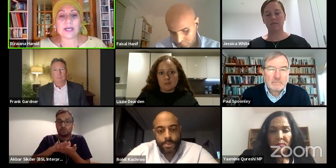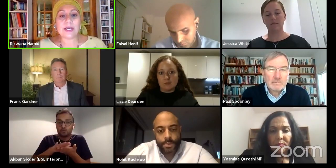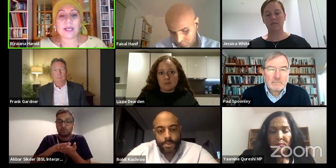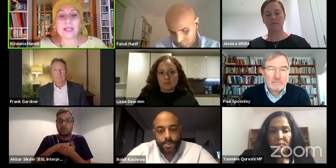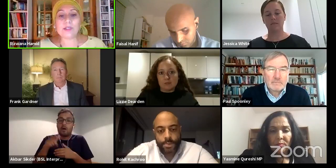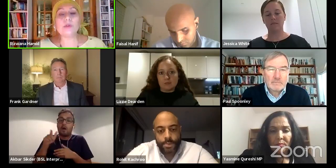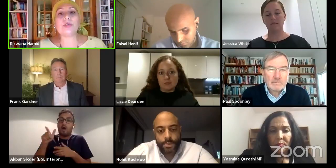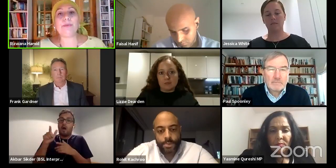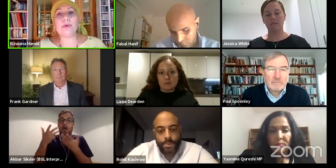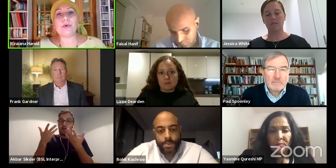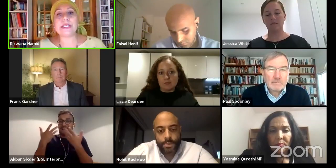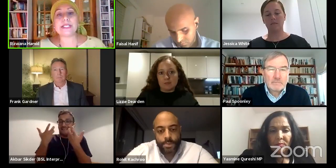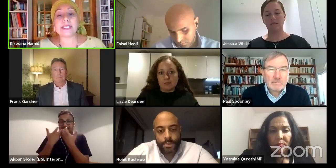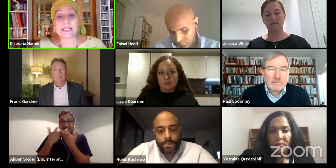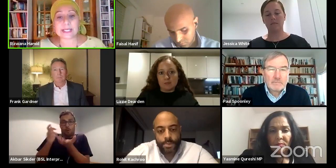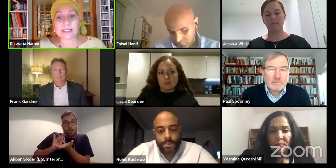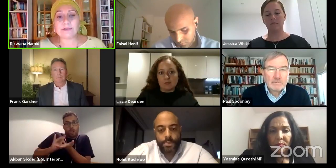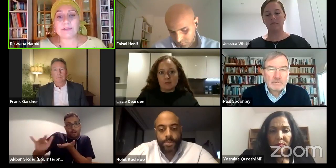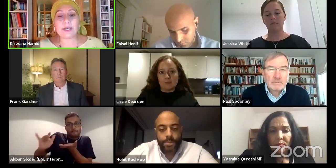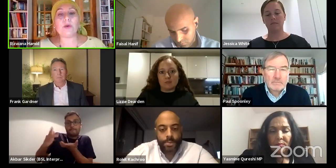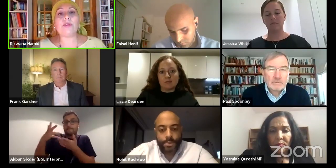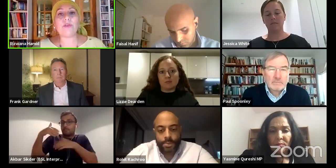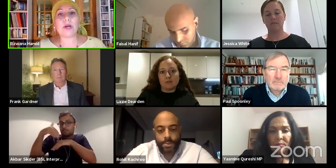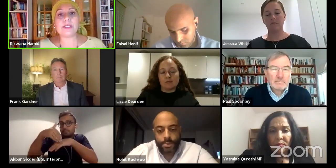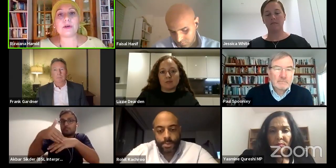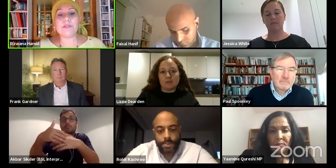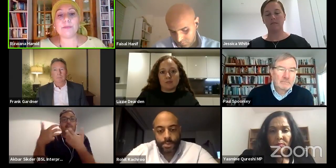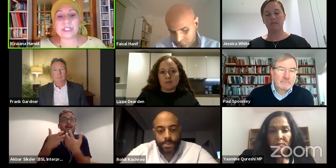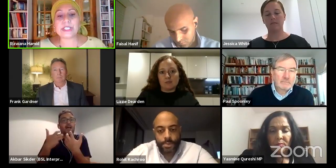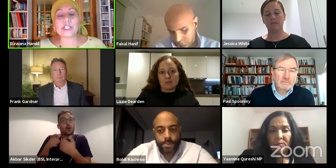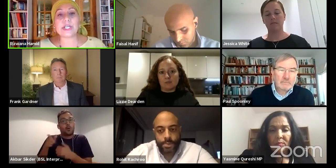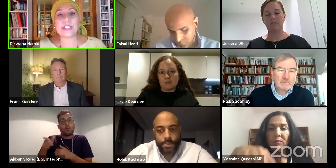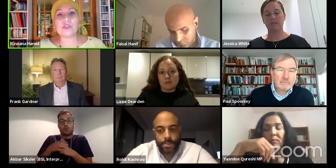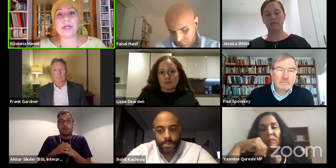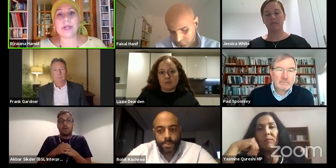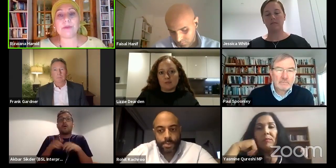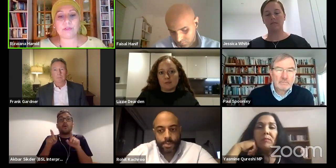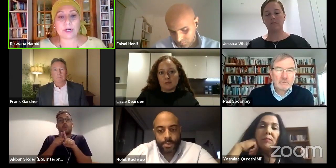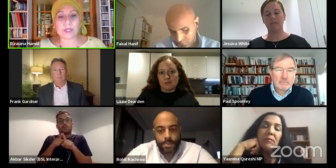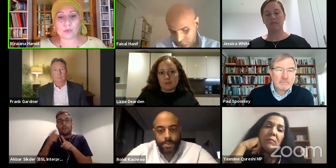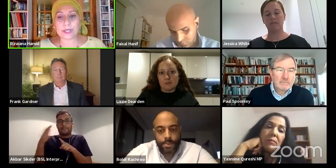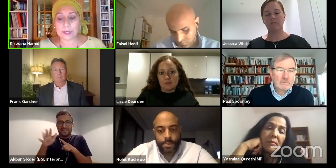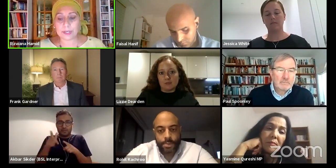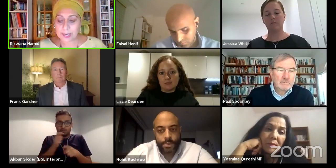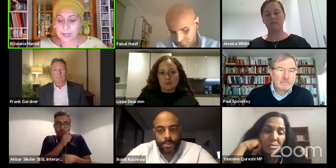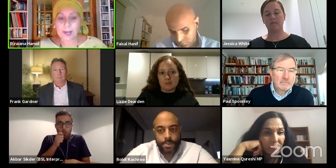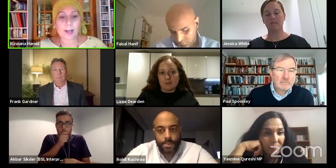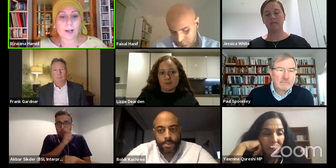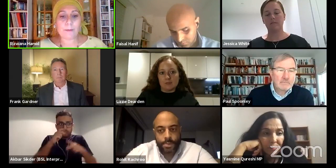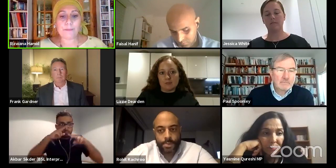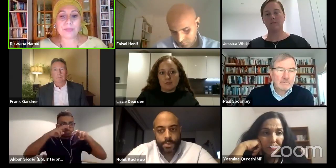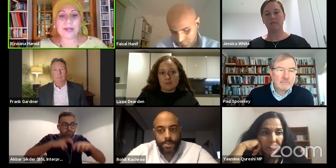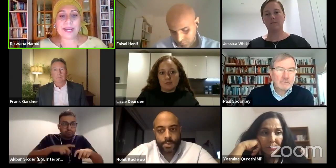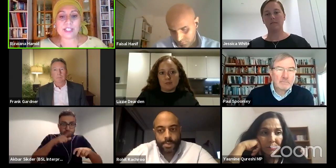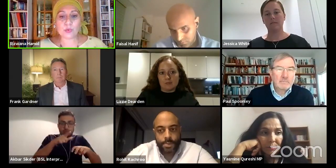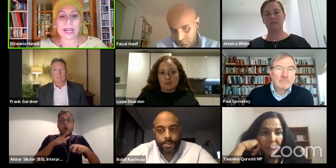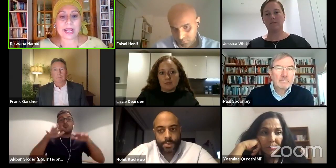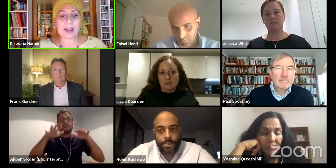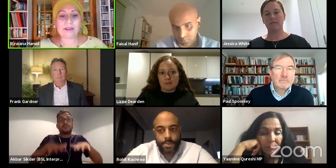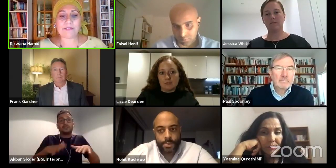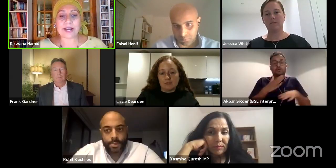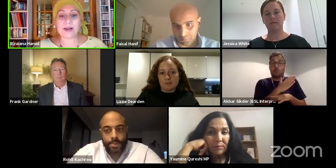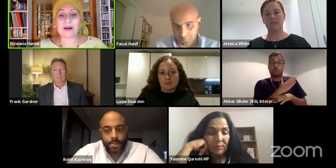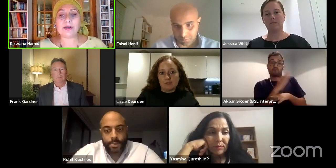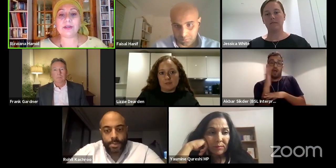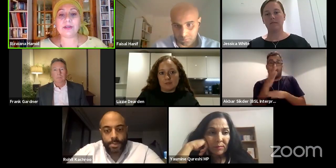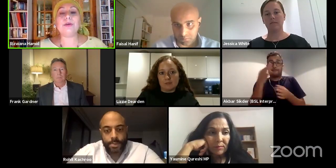consequences. He's also reported extensively on the rise of the British extreme right wing. Next, we